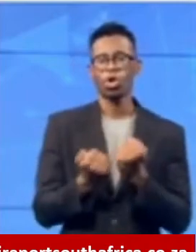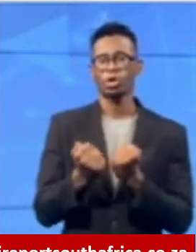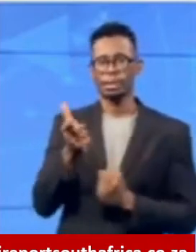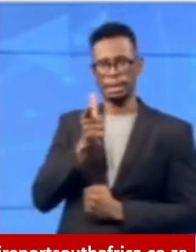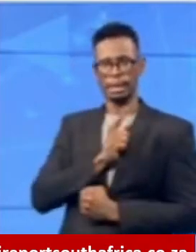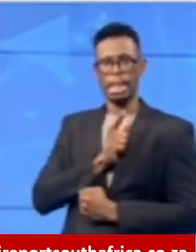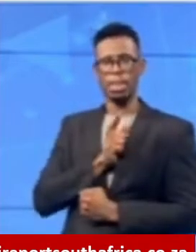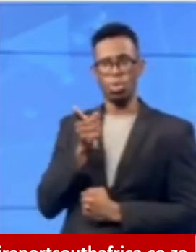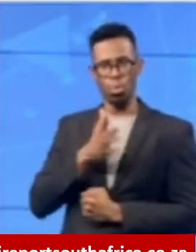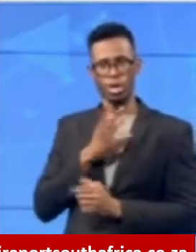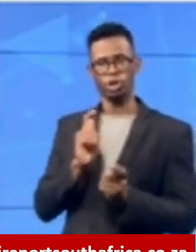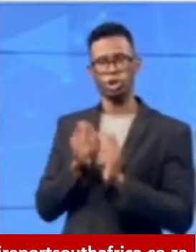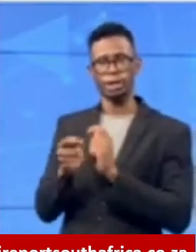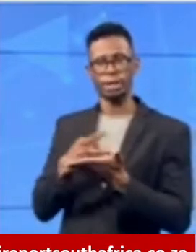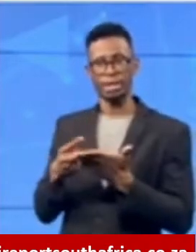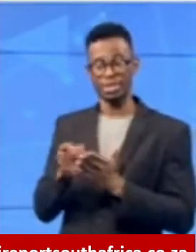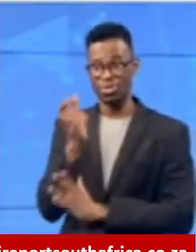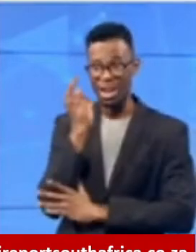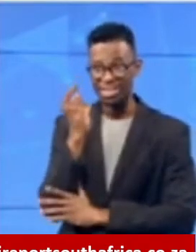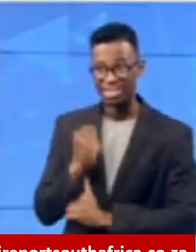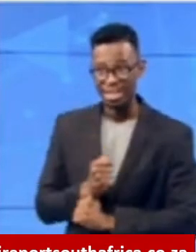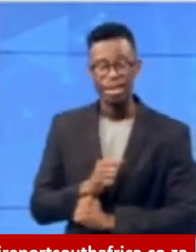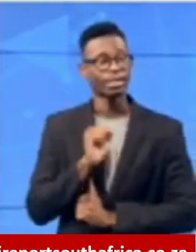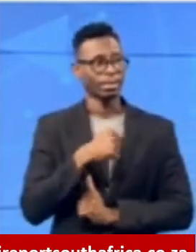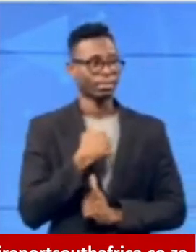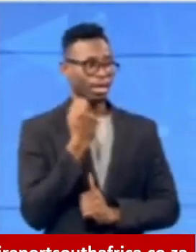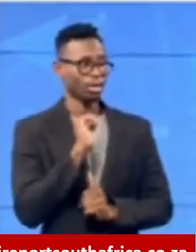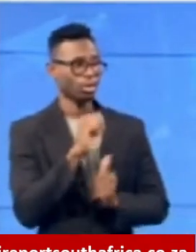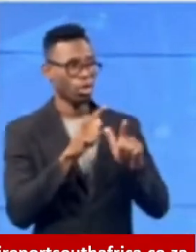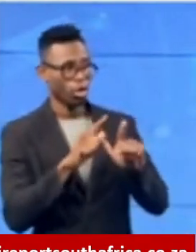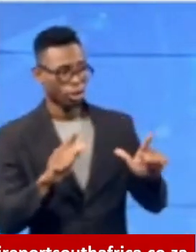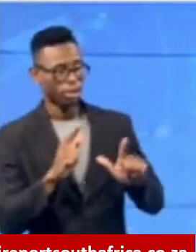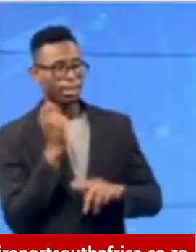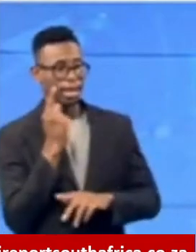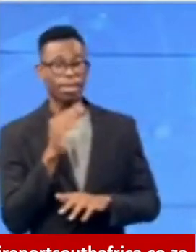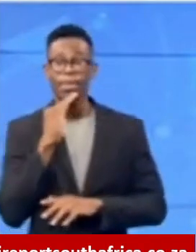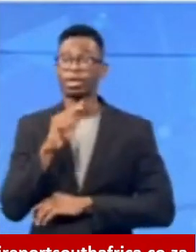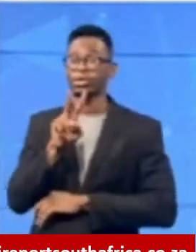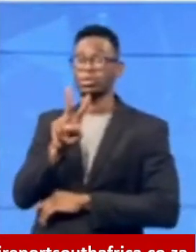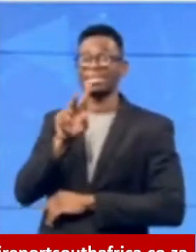that? Thank you, Your Worship. Thank you. 27 May,